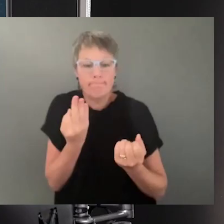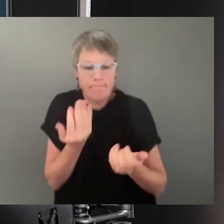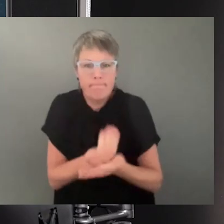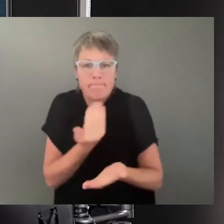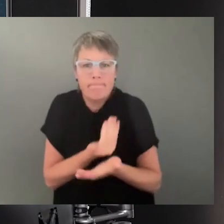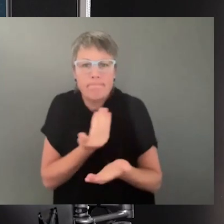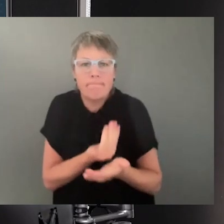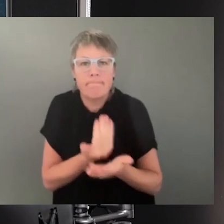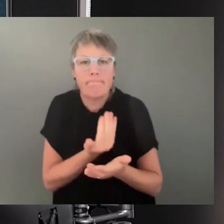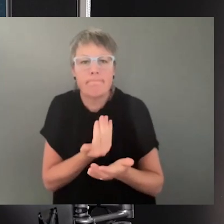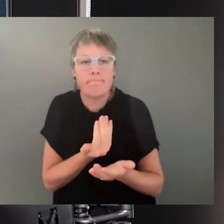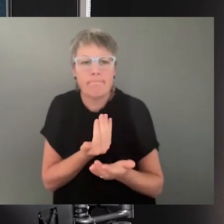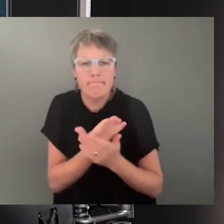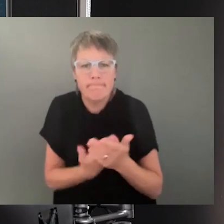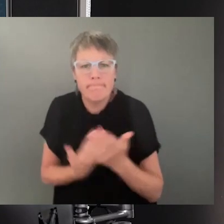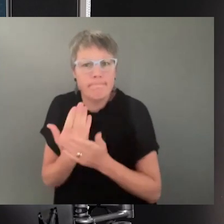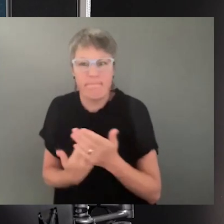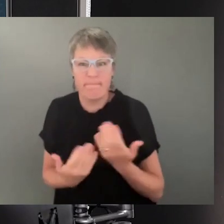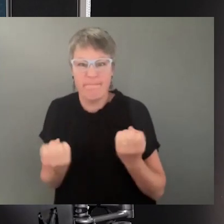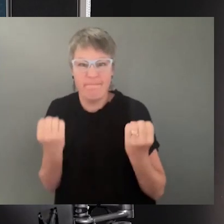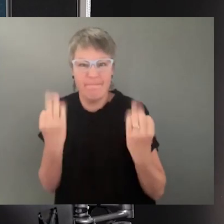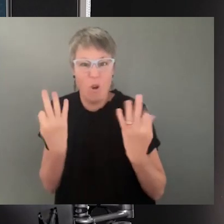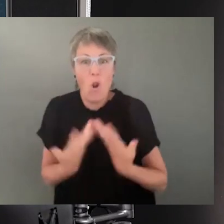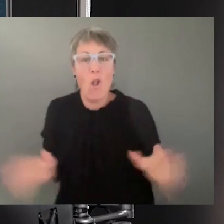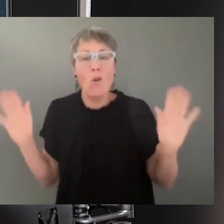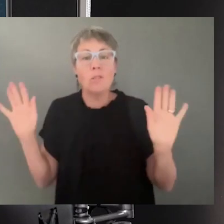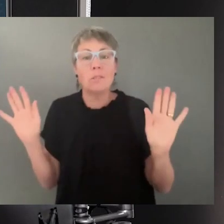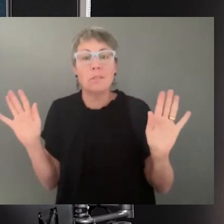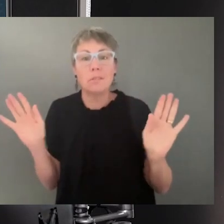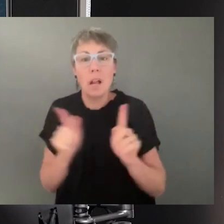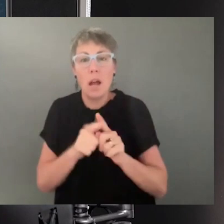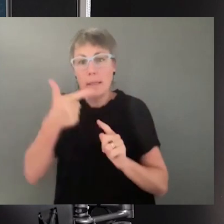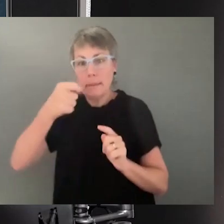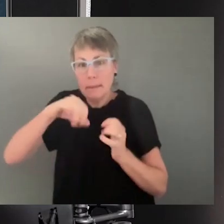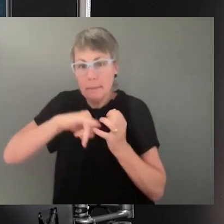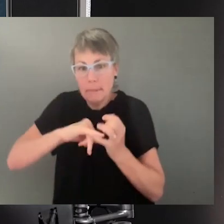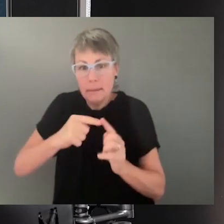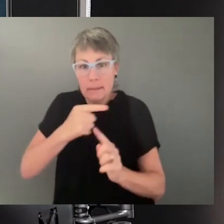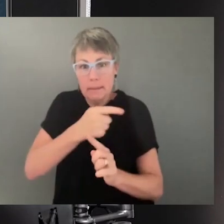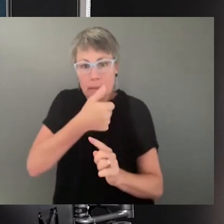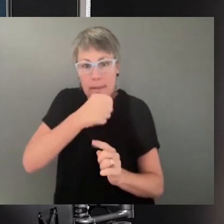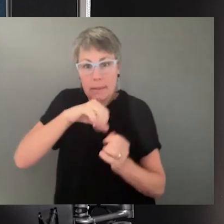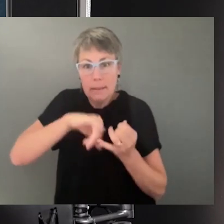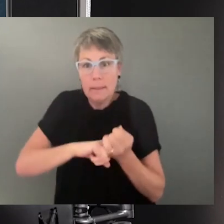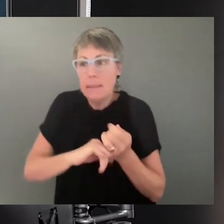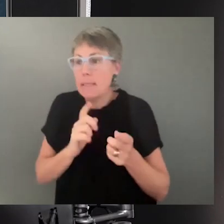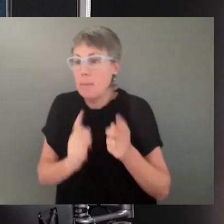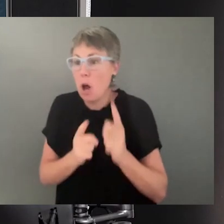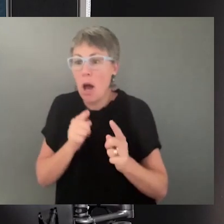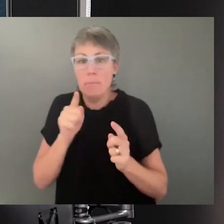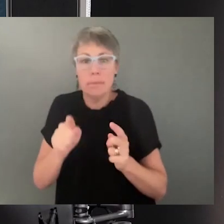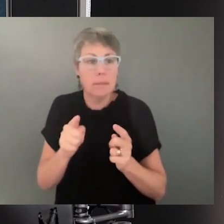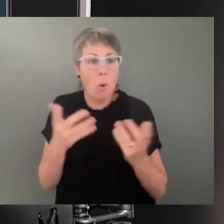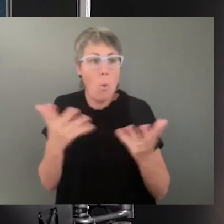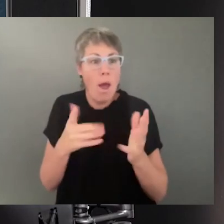70s and prior, it's taken place in hospitals, in schools, in community centres, and it hasn't been recorded in the same ways. It hasn't